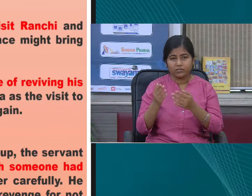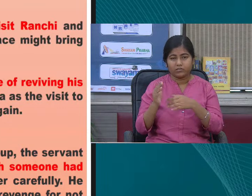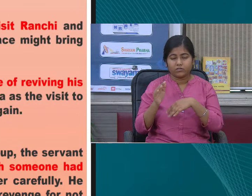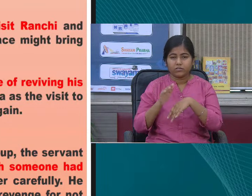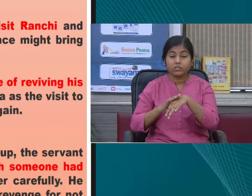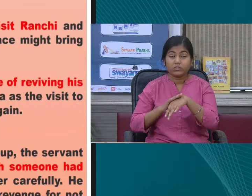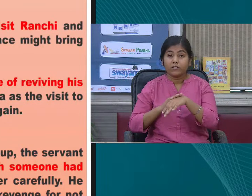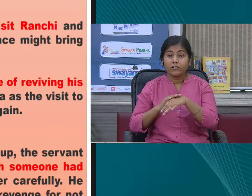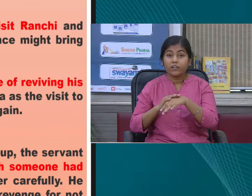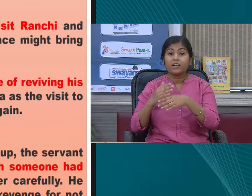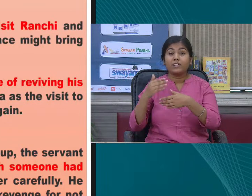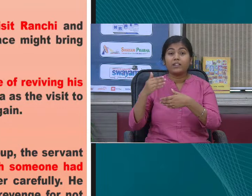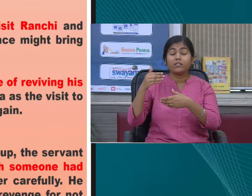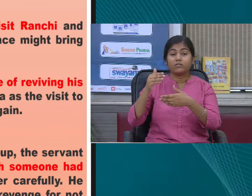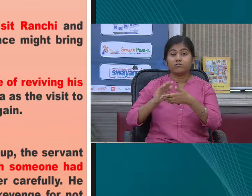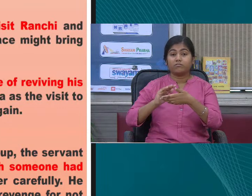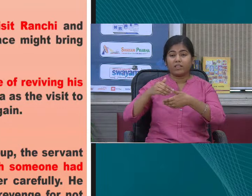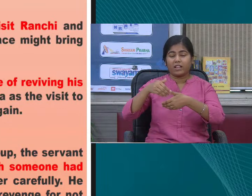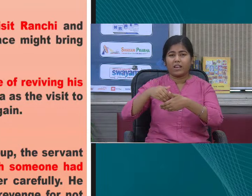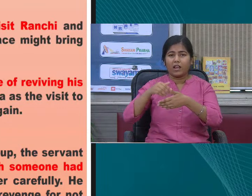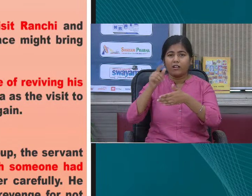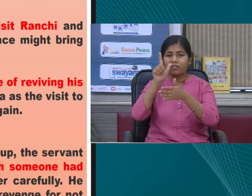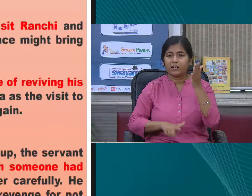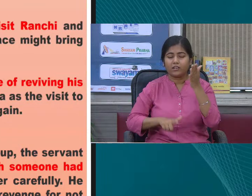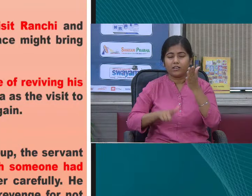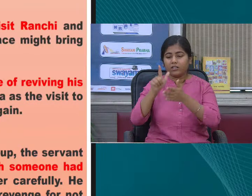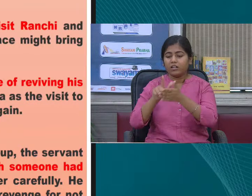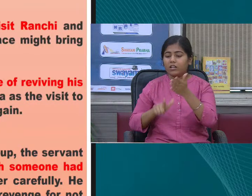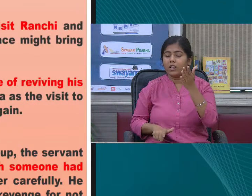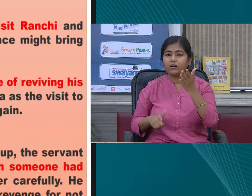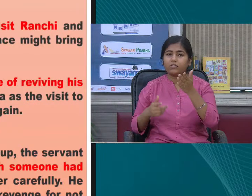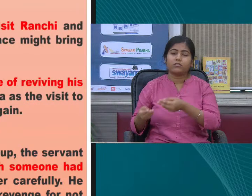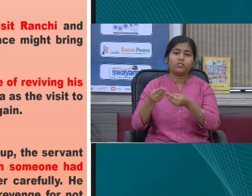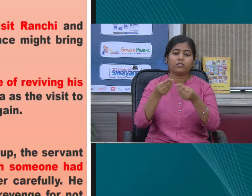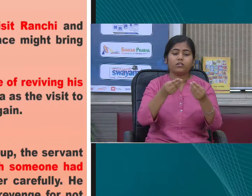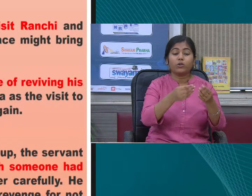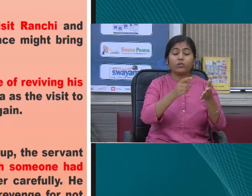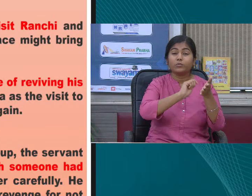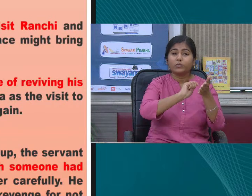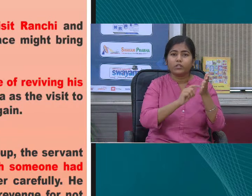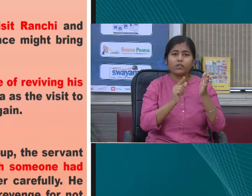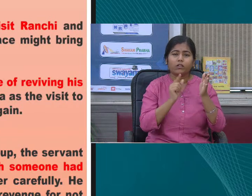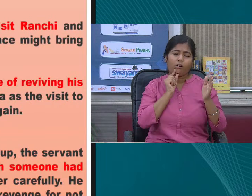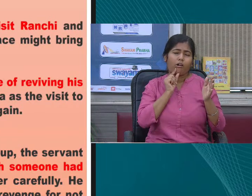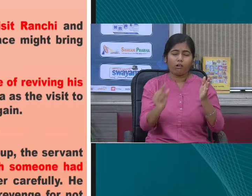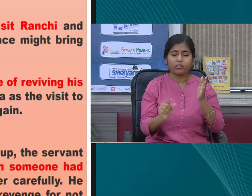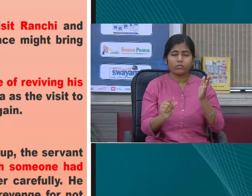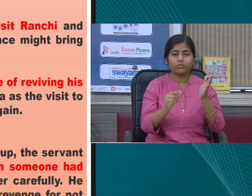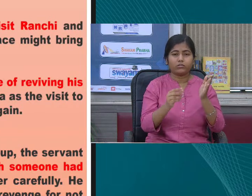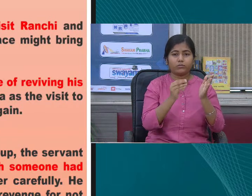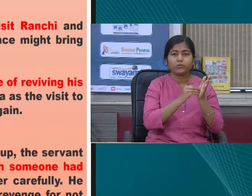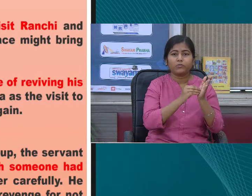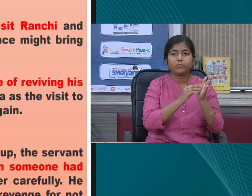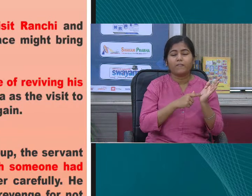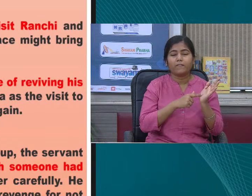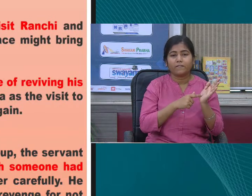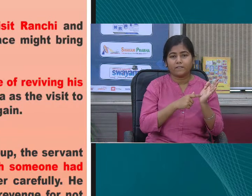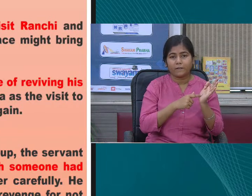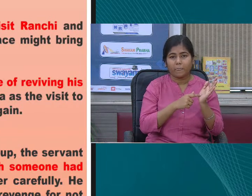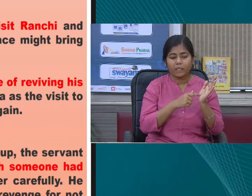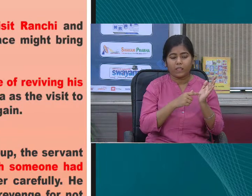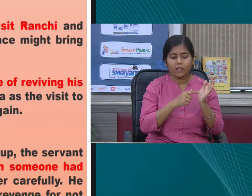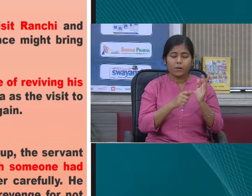letter. On that letter, it was written urgent and confidential, which someone had left in the letter box. He opened